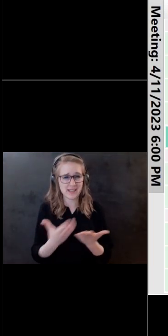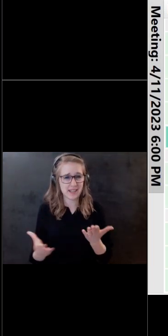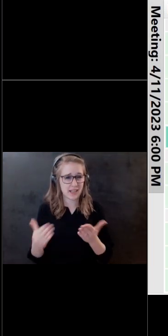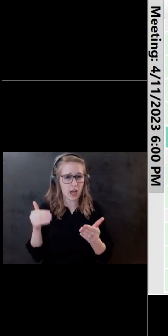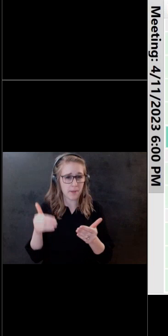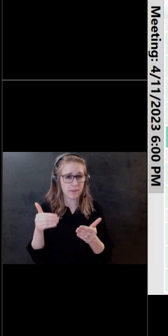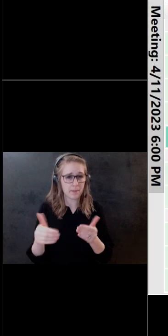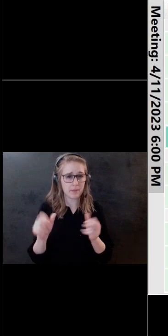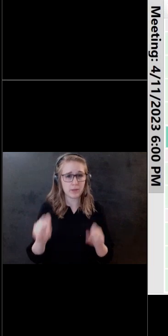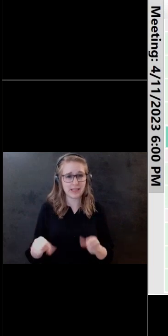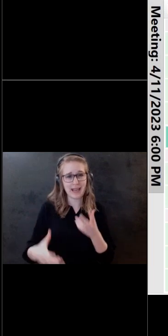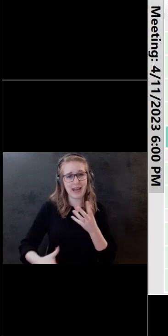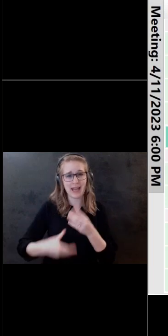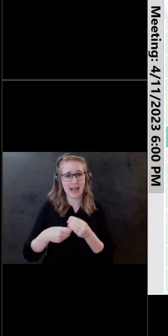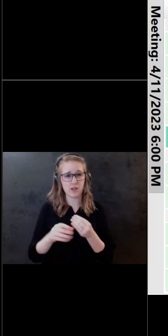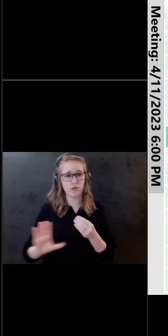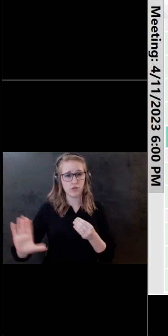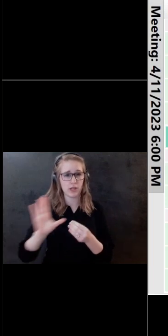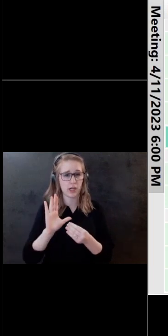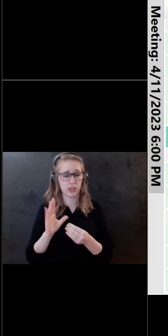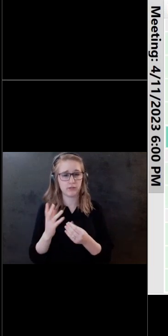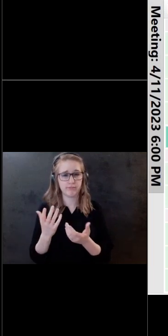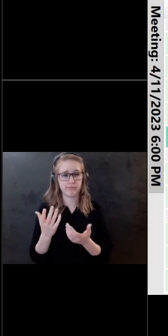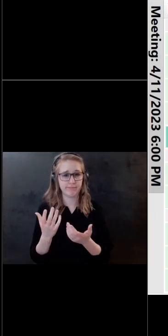can add to their